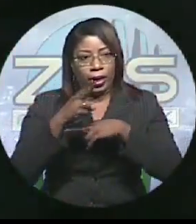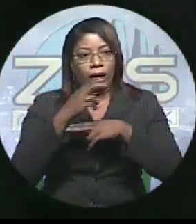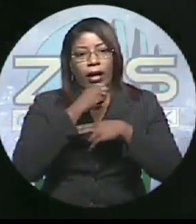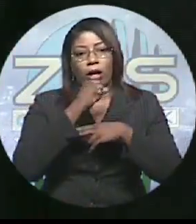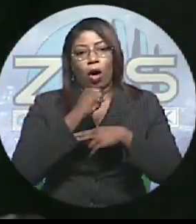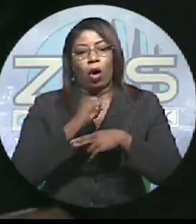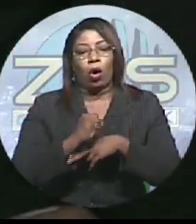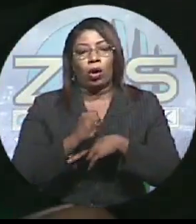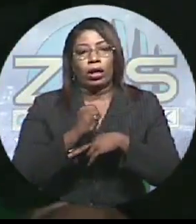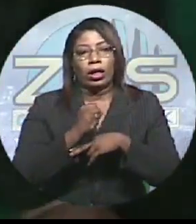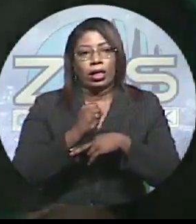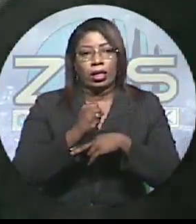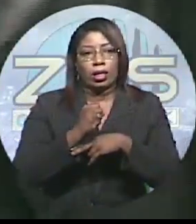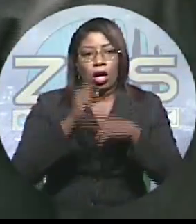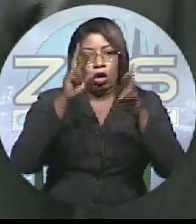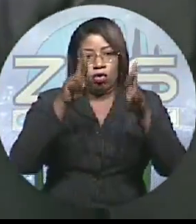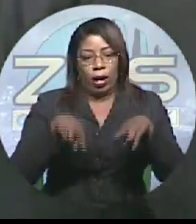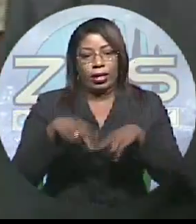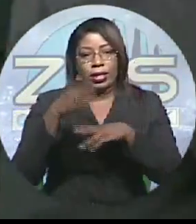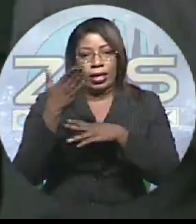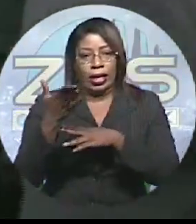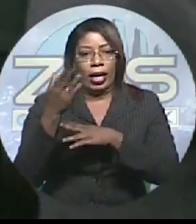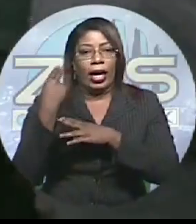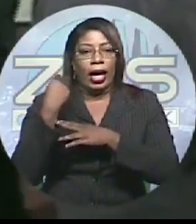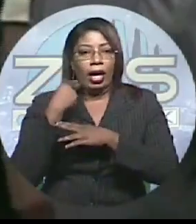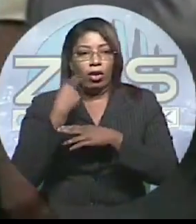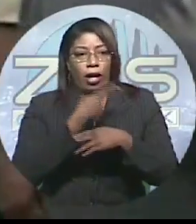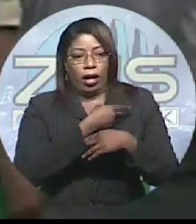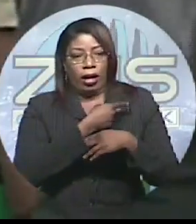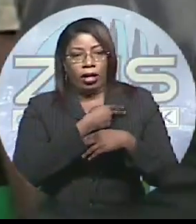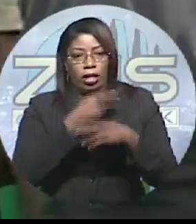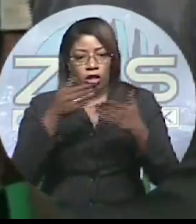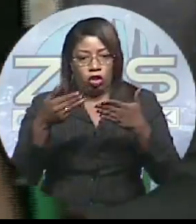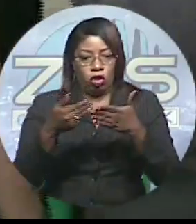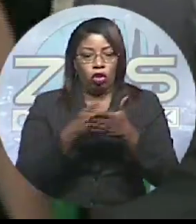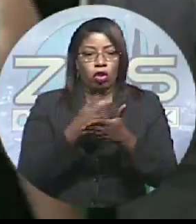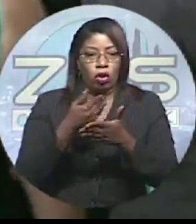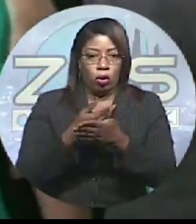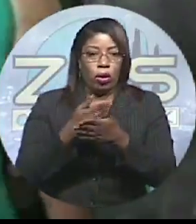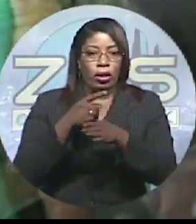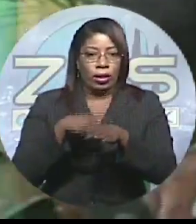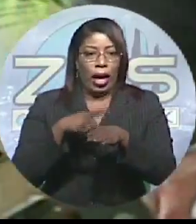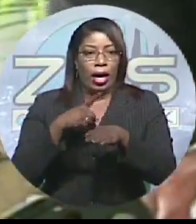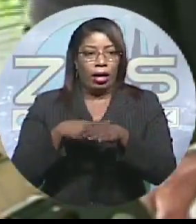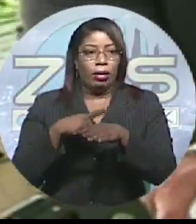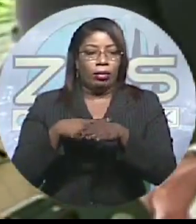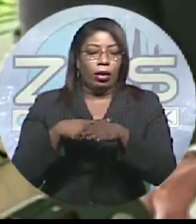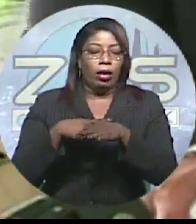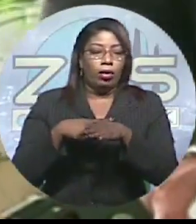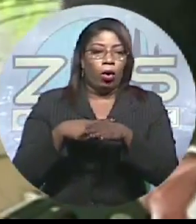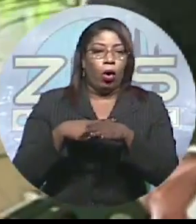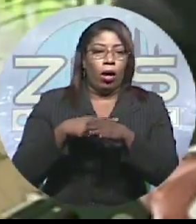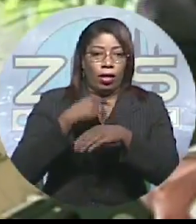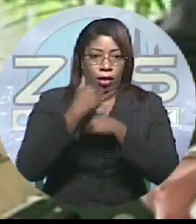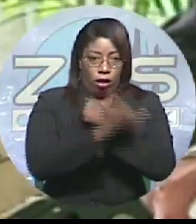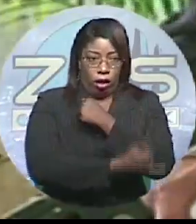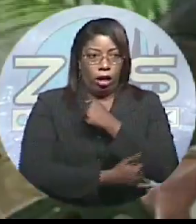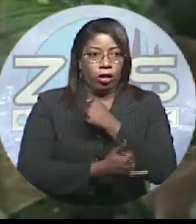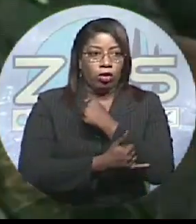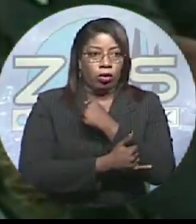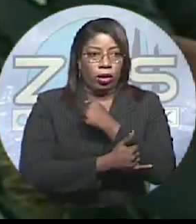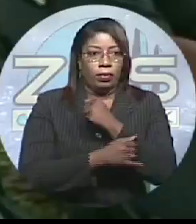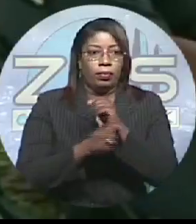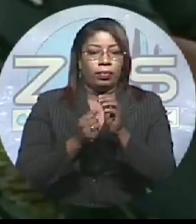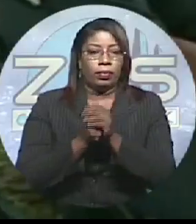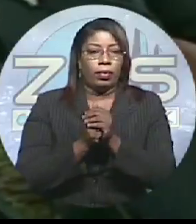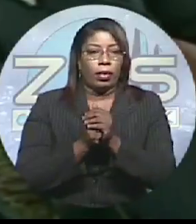that community, Henrietta Frid, signaling a new era for the largest community in the country. In his address, the nation's chief